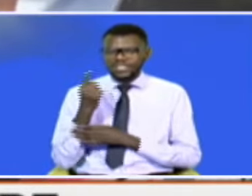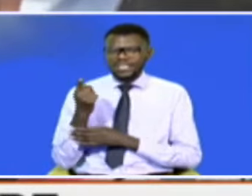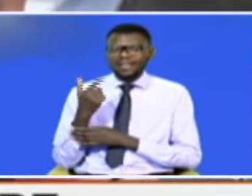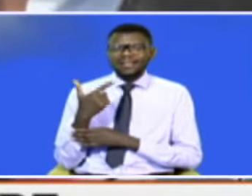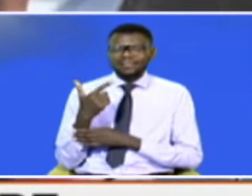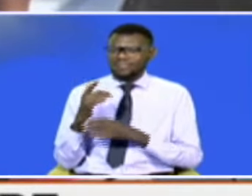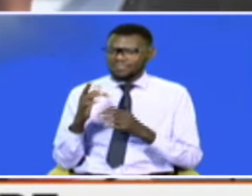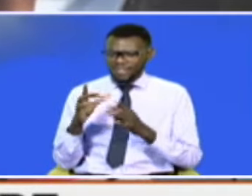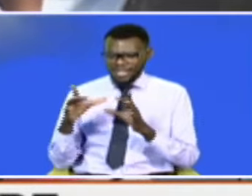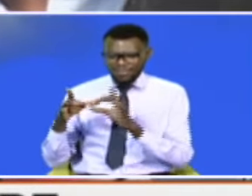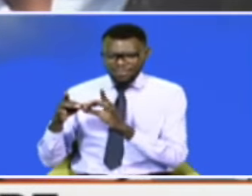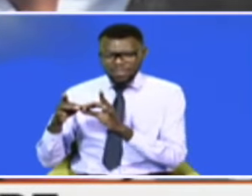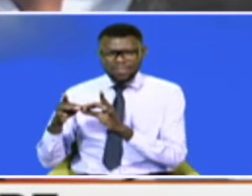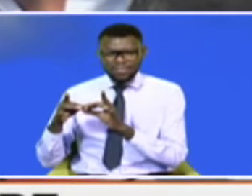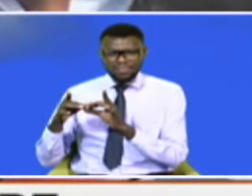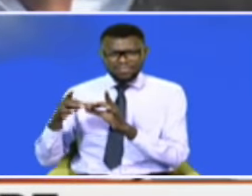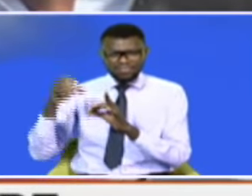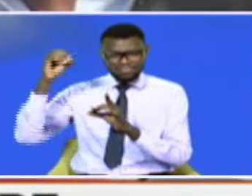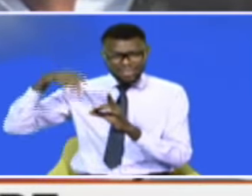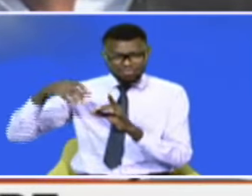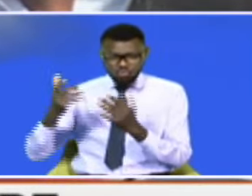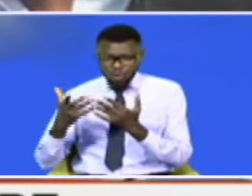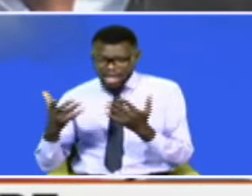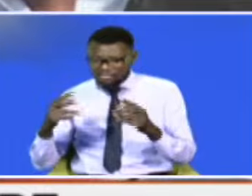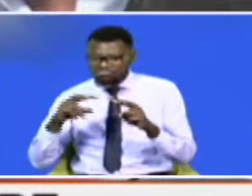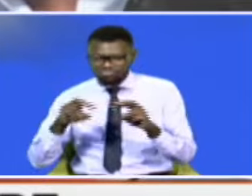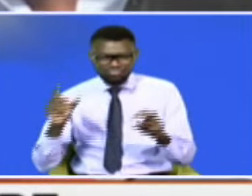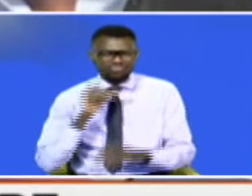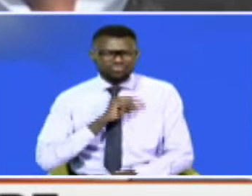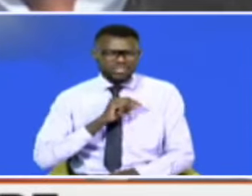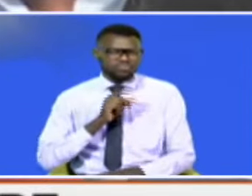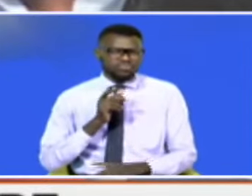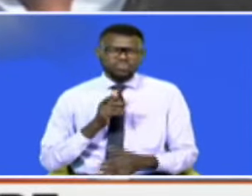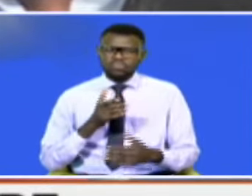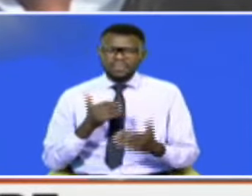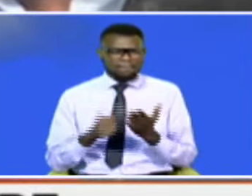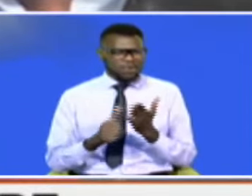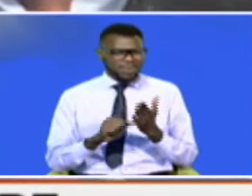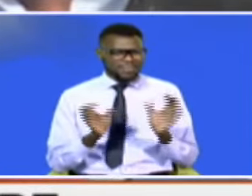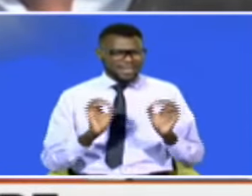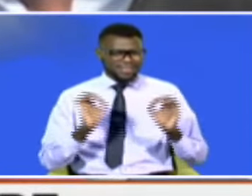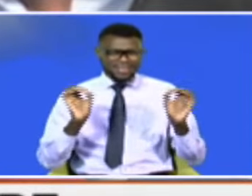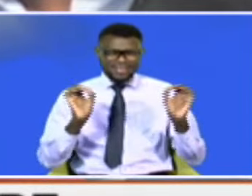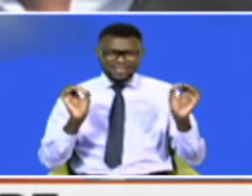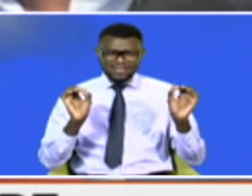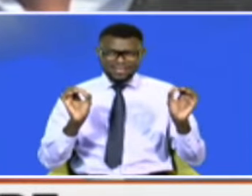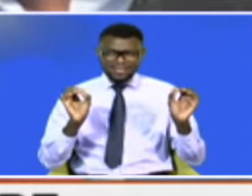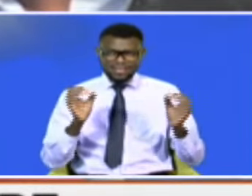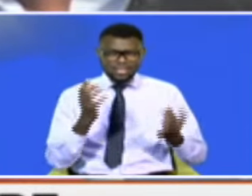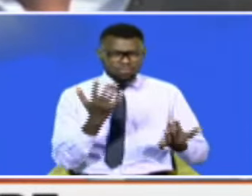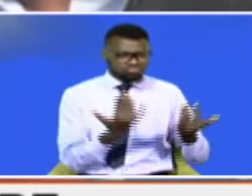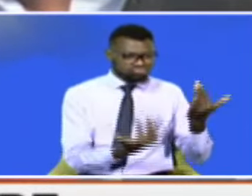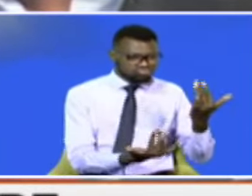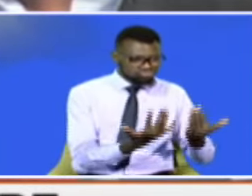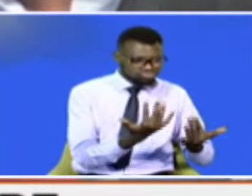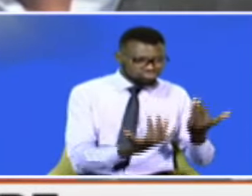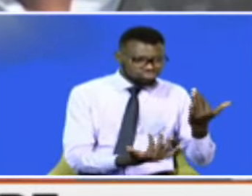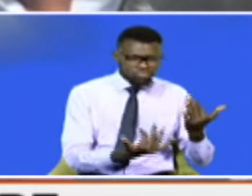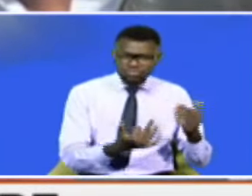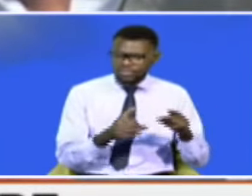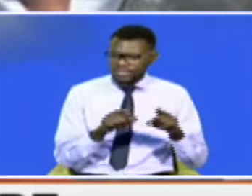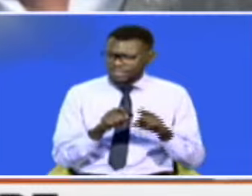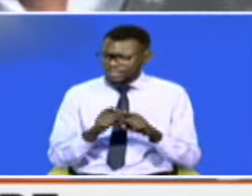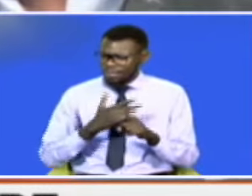from, we have ascertained that there was no link between the cause of the fire and the fault on our network